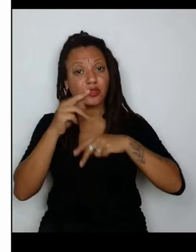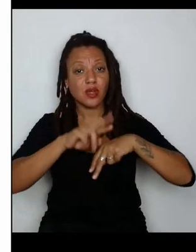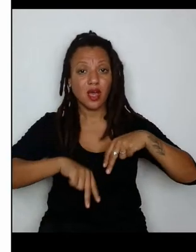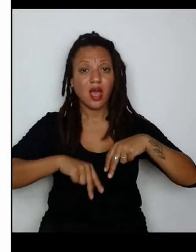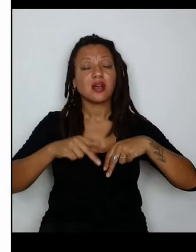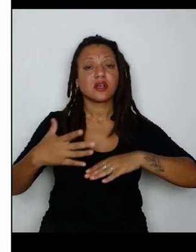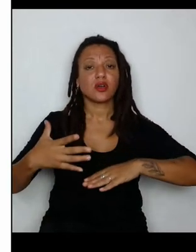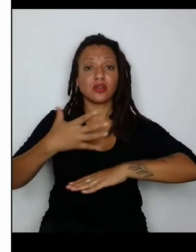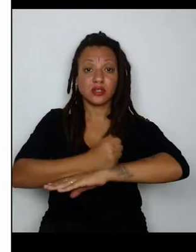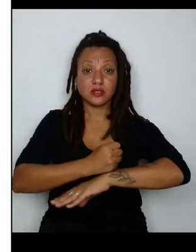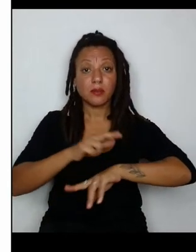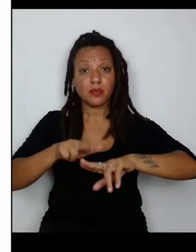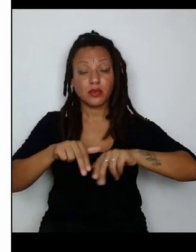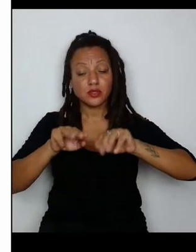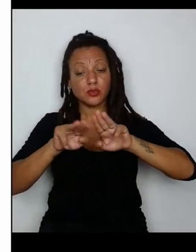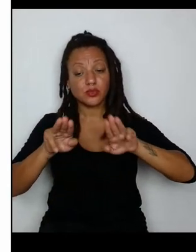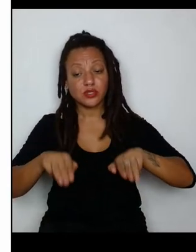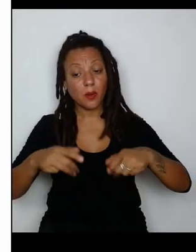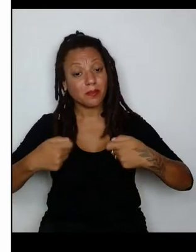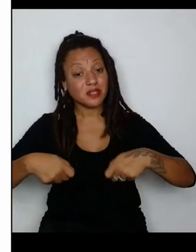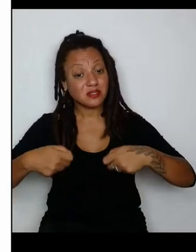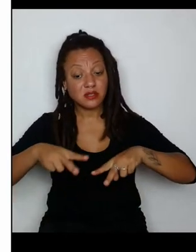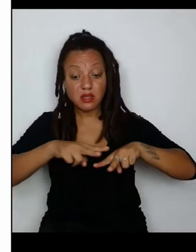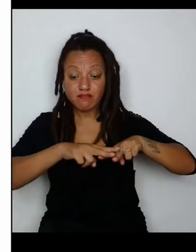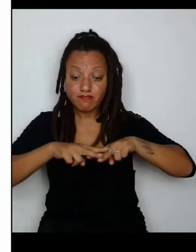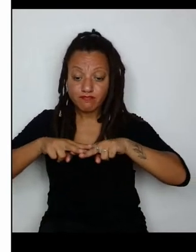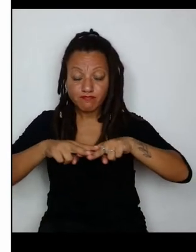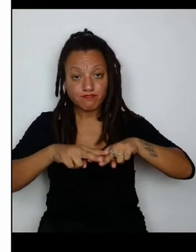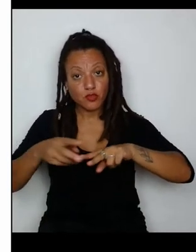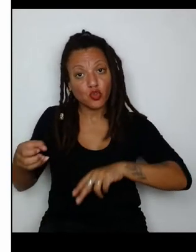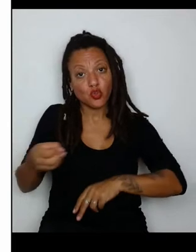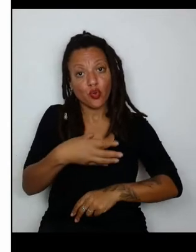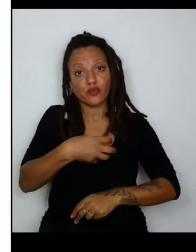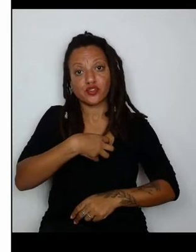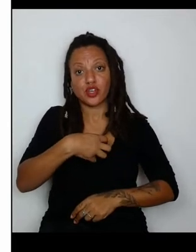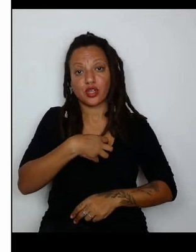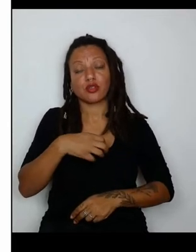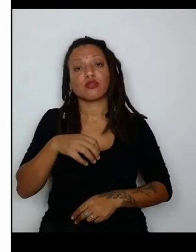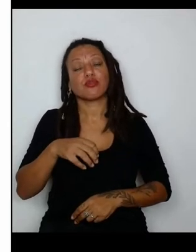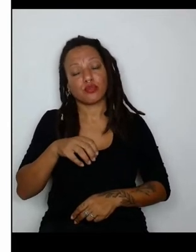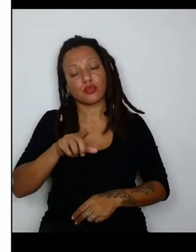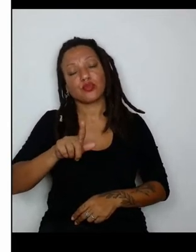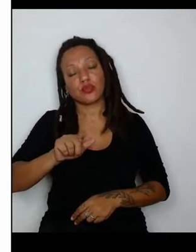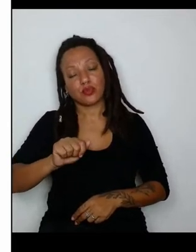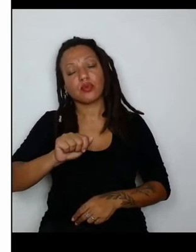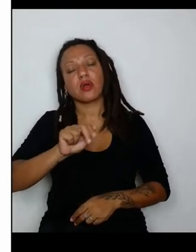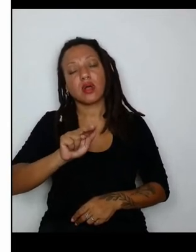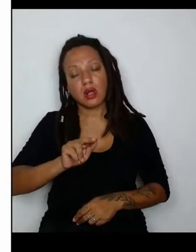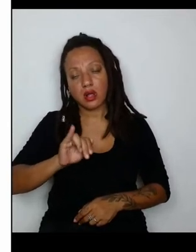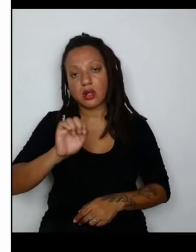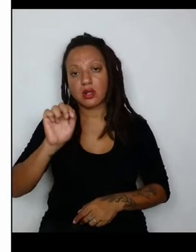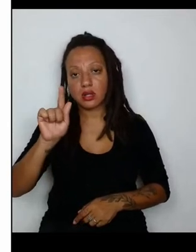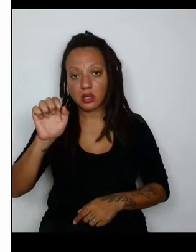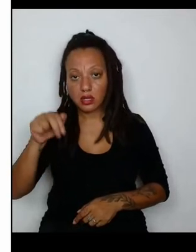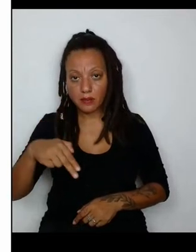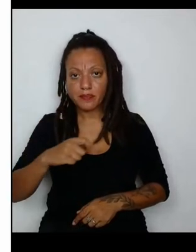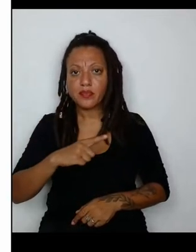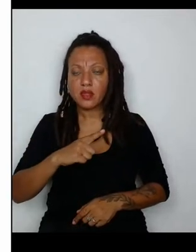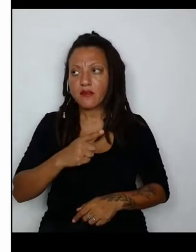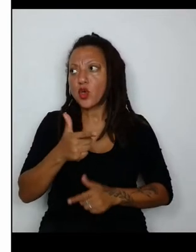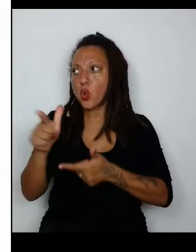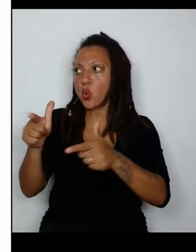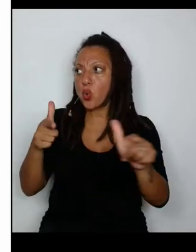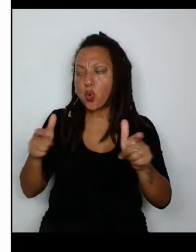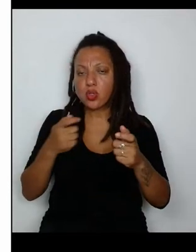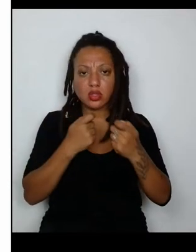the curators and other arts professionals interviewed for the piece called for greater transparency and less romanticization and whitewashing of